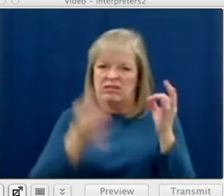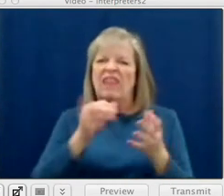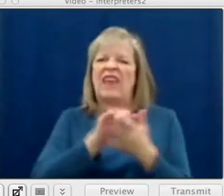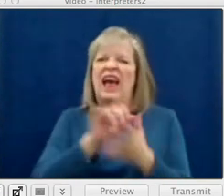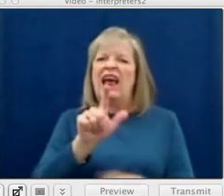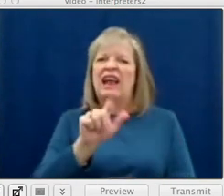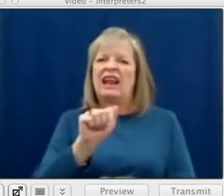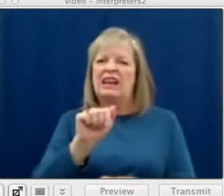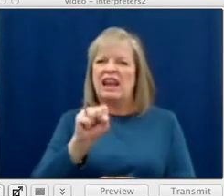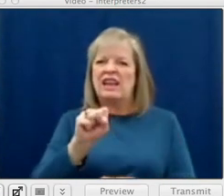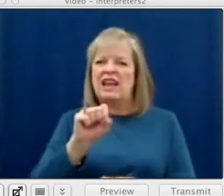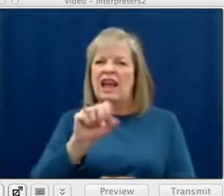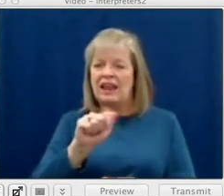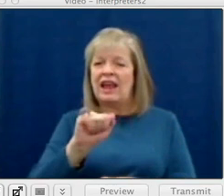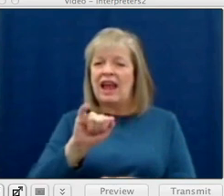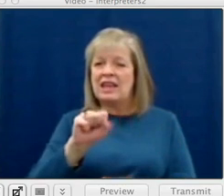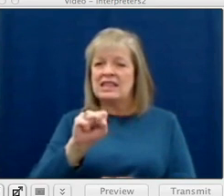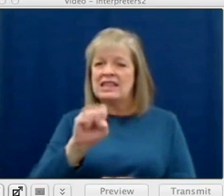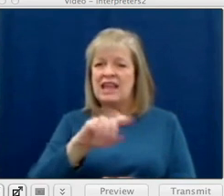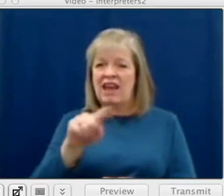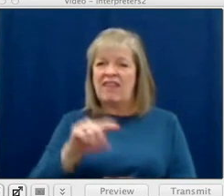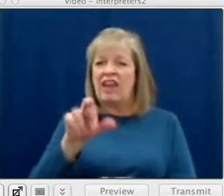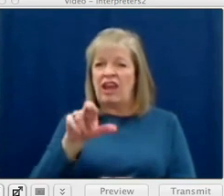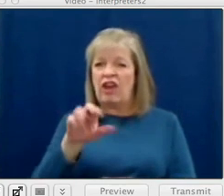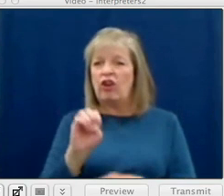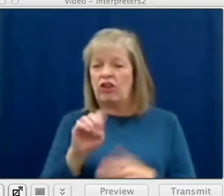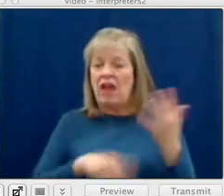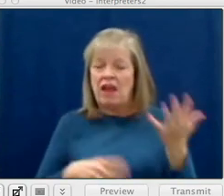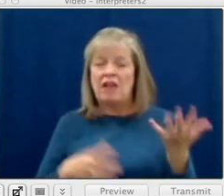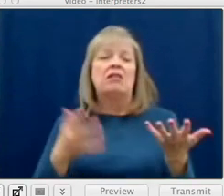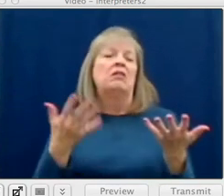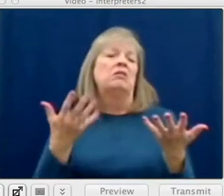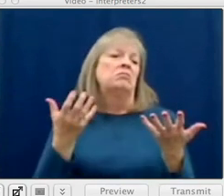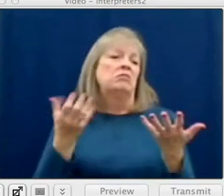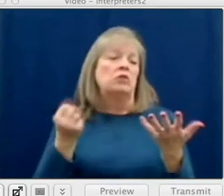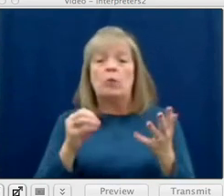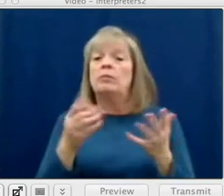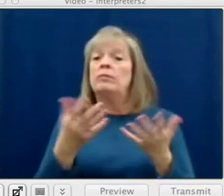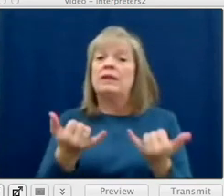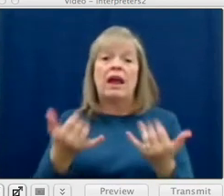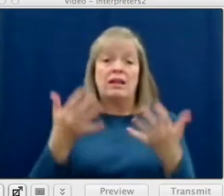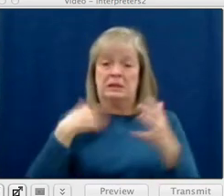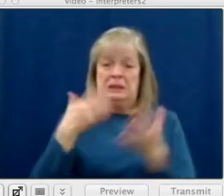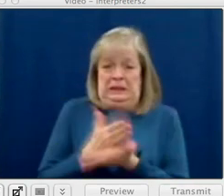if anybody has any questions about pretty much anything at this point.